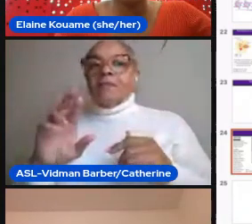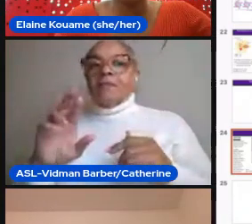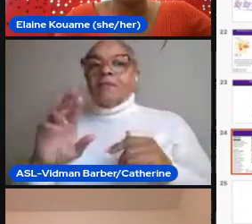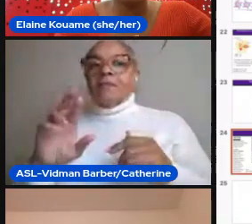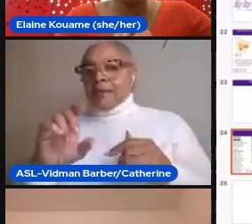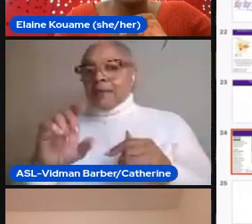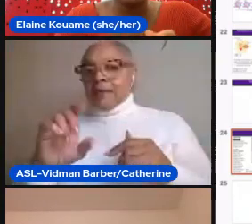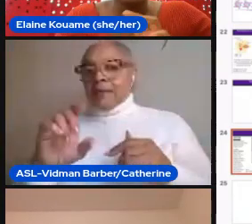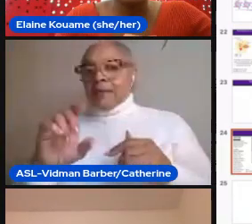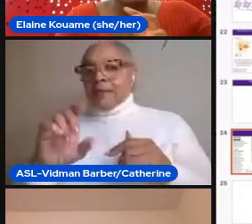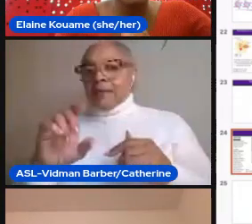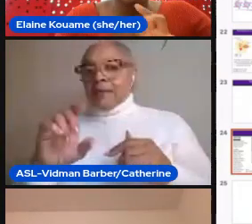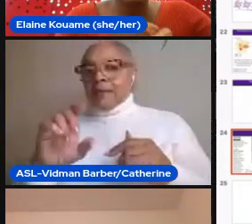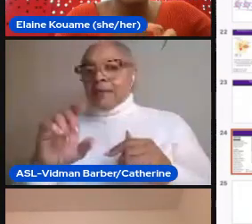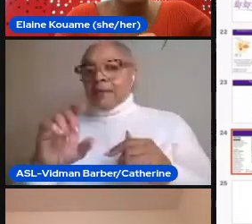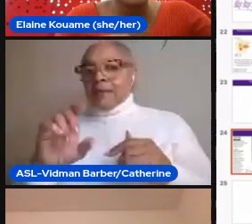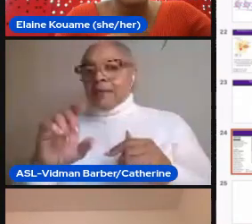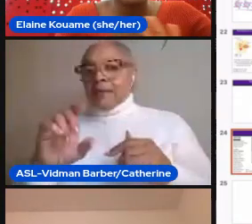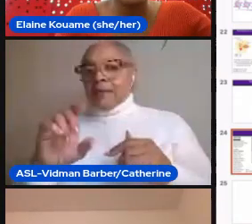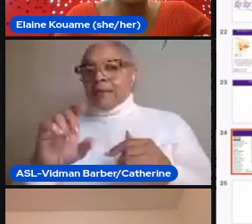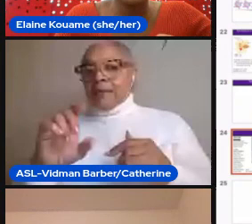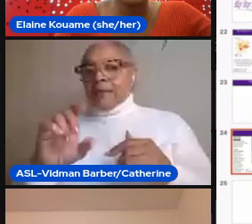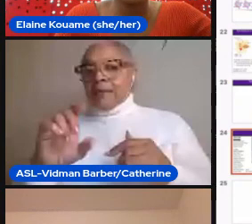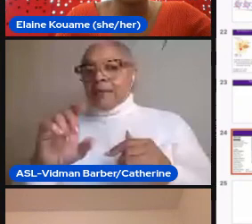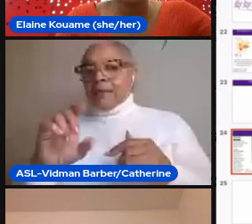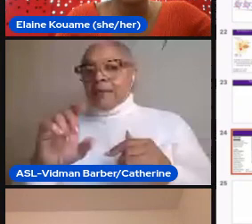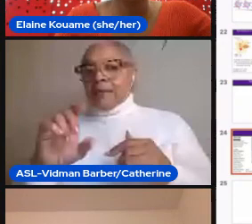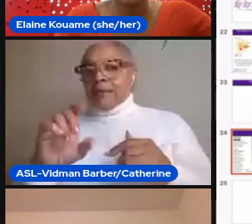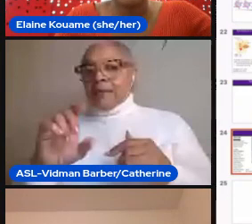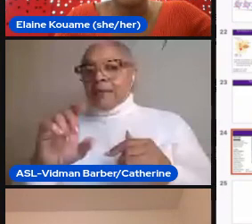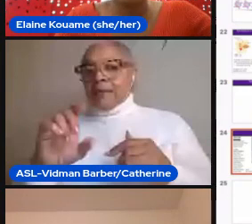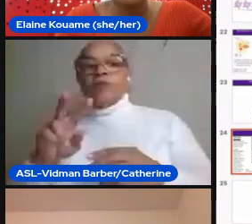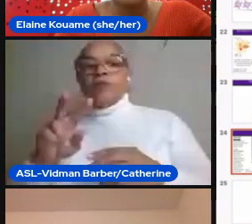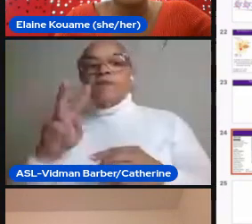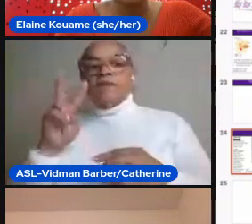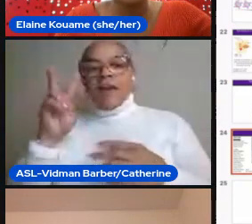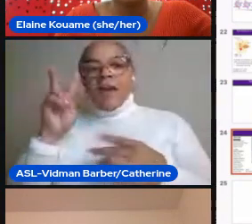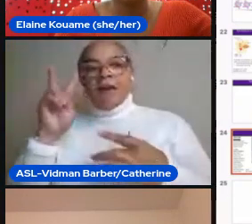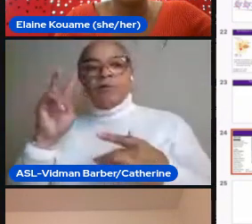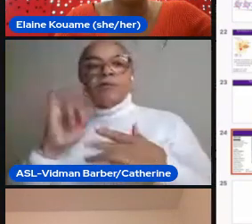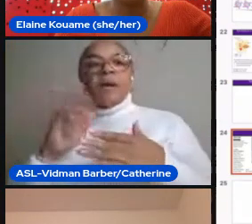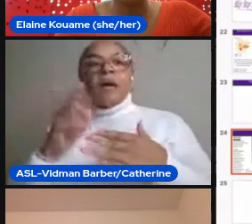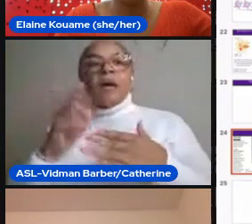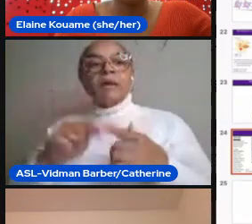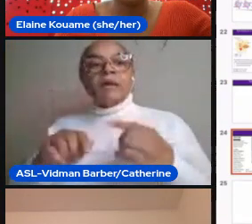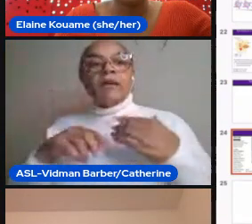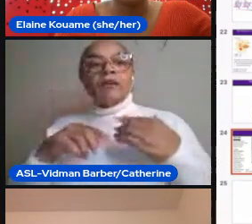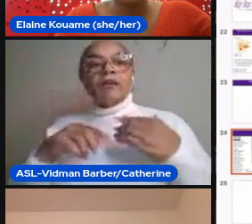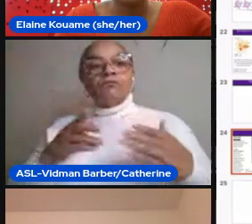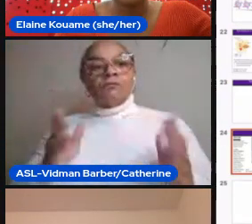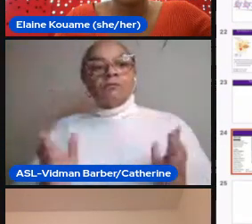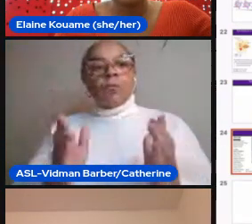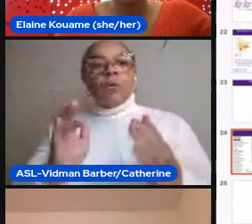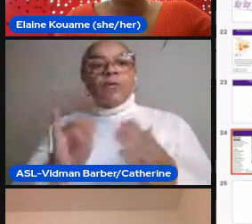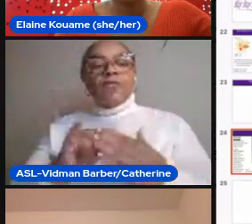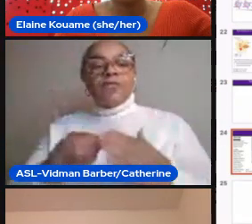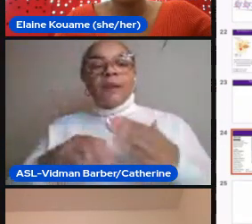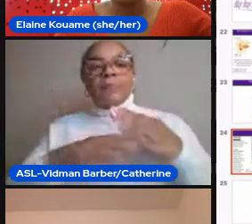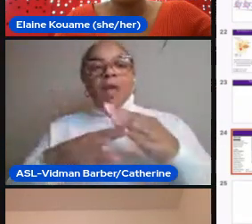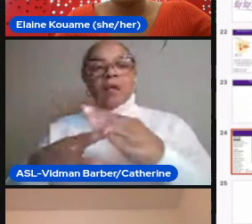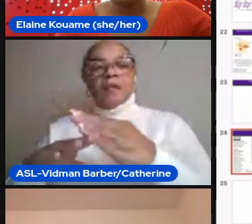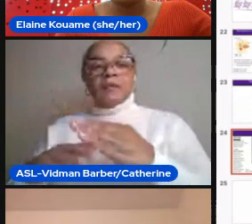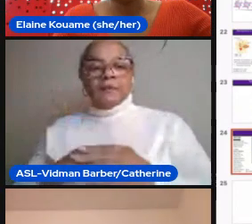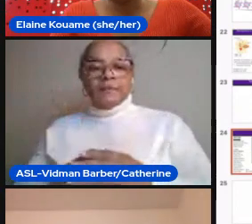can, in response to the virus, other cells can drive this blockade. Okay, thank you. One